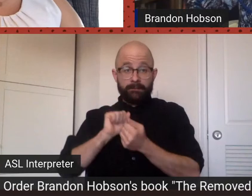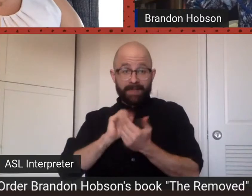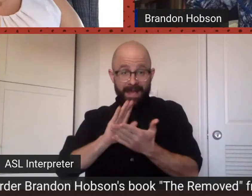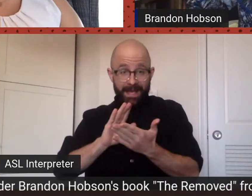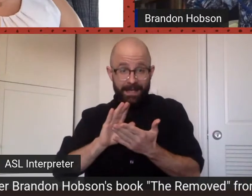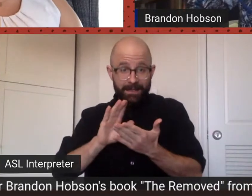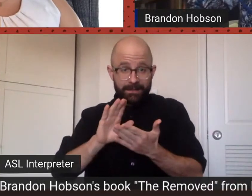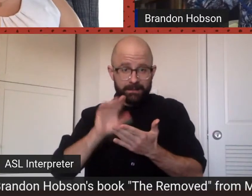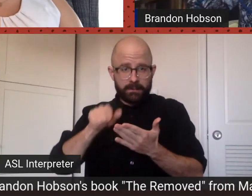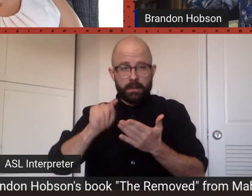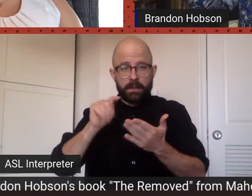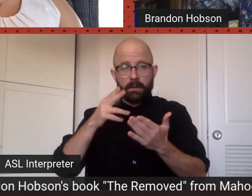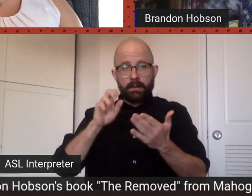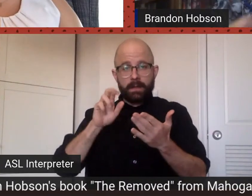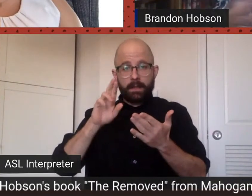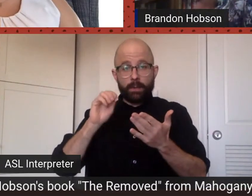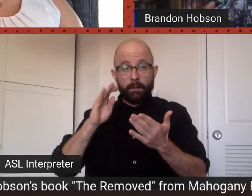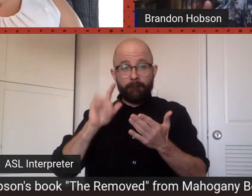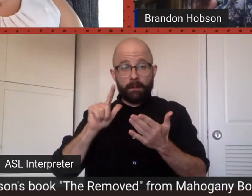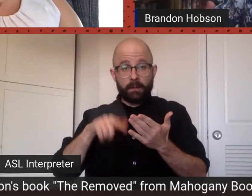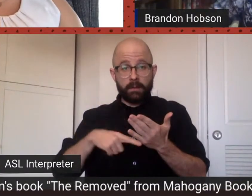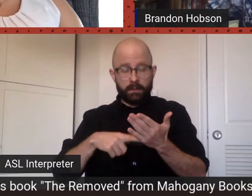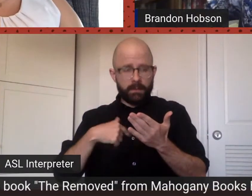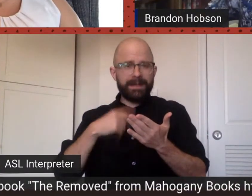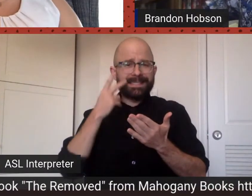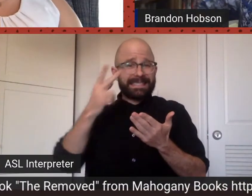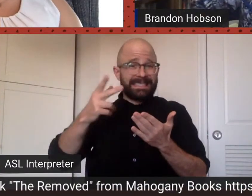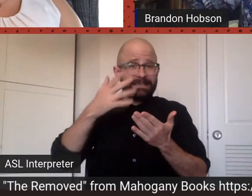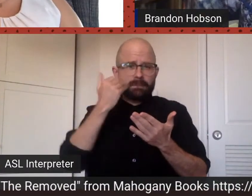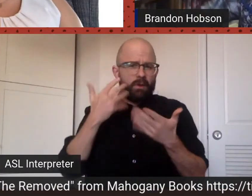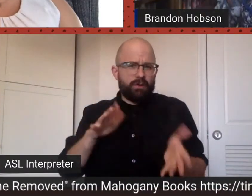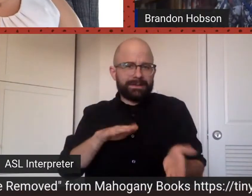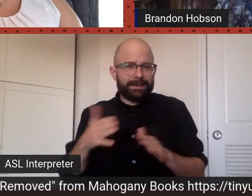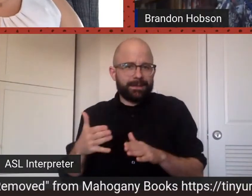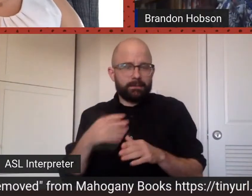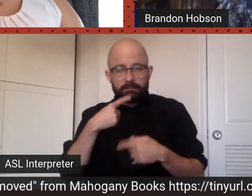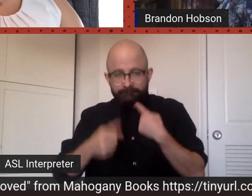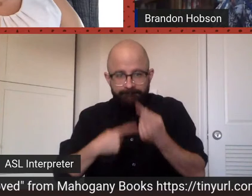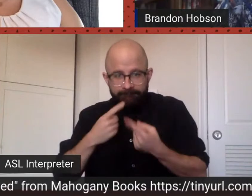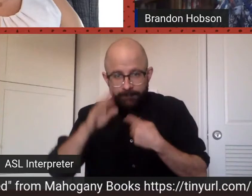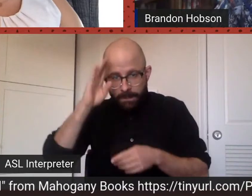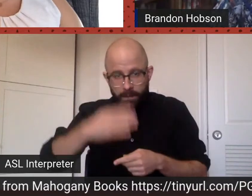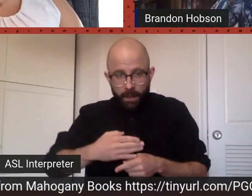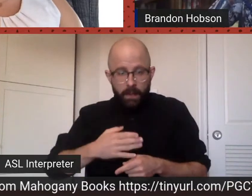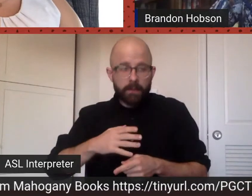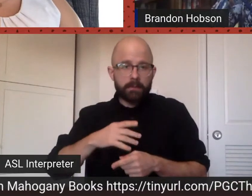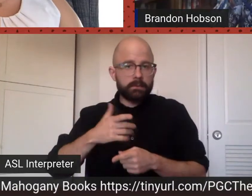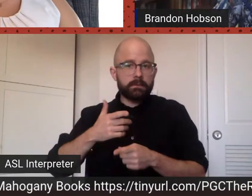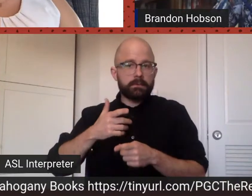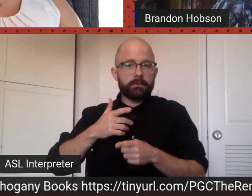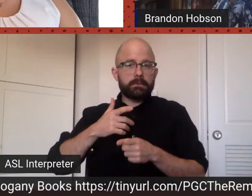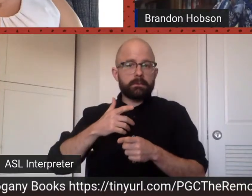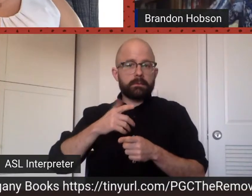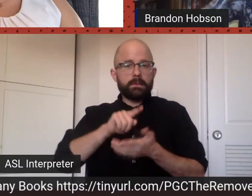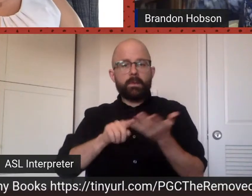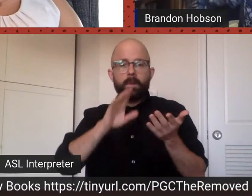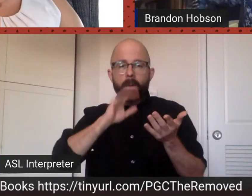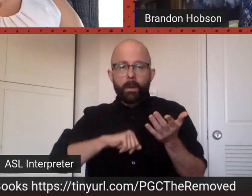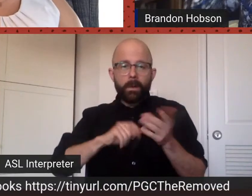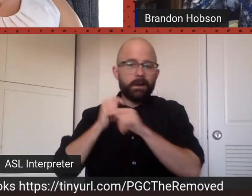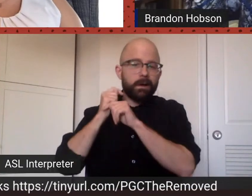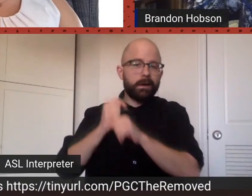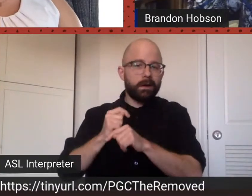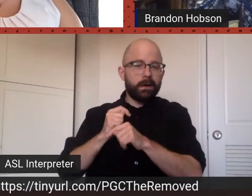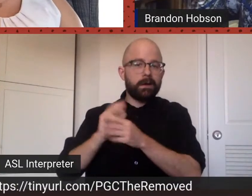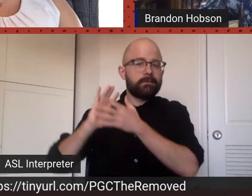but he sees it because he's already dead, and he's telling his son a lot of the old traditional mythology, right? The